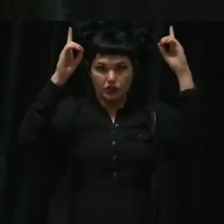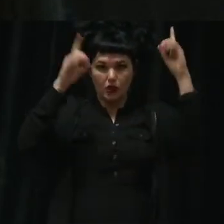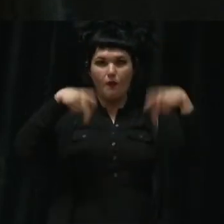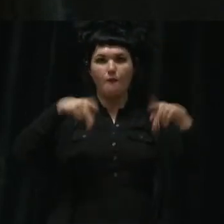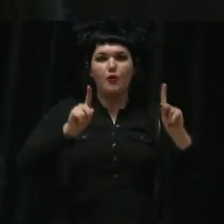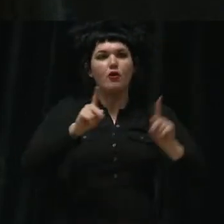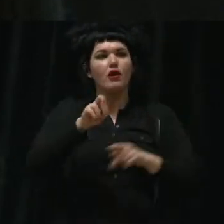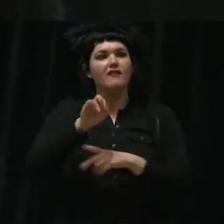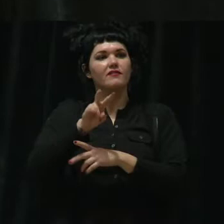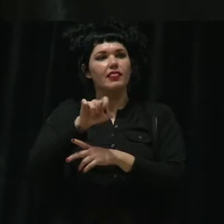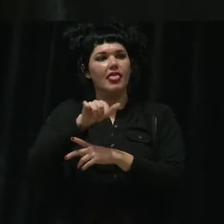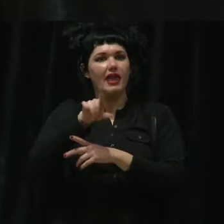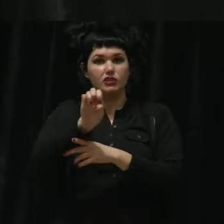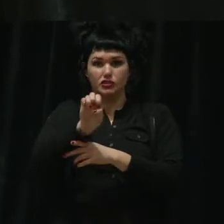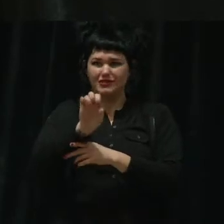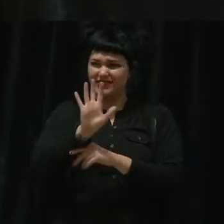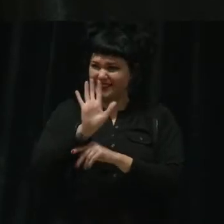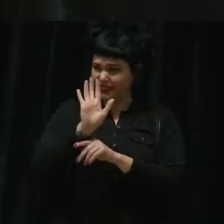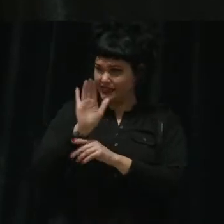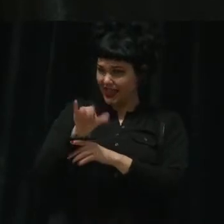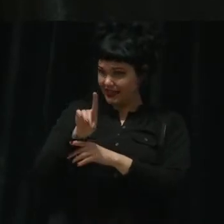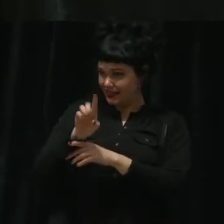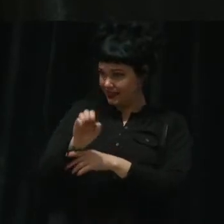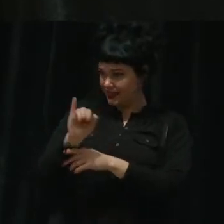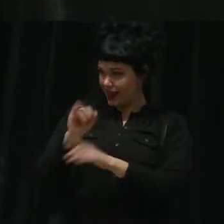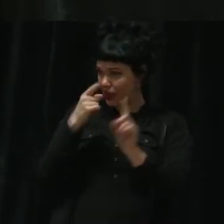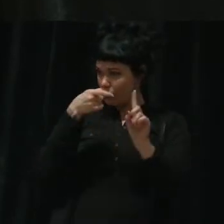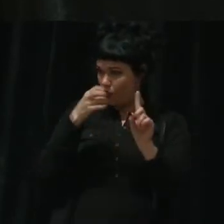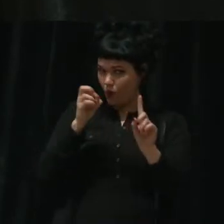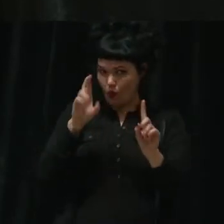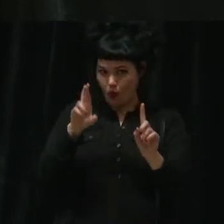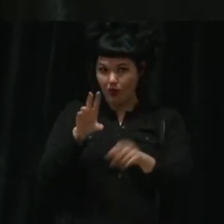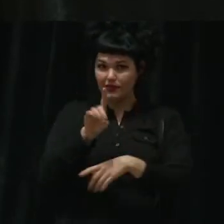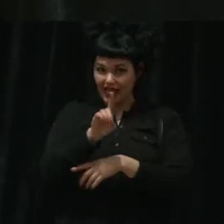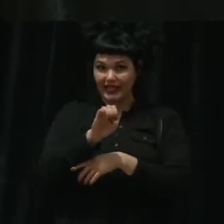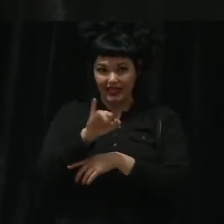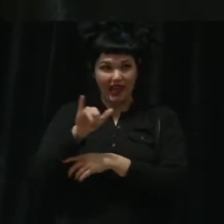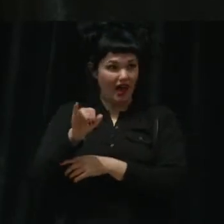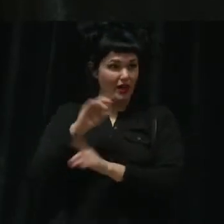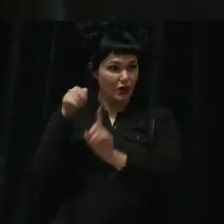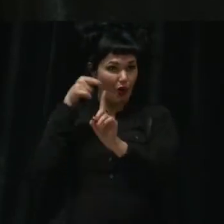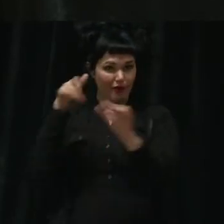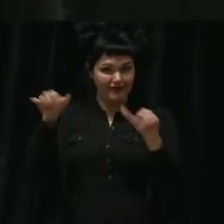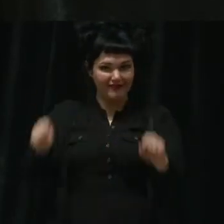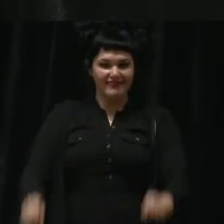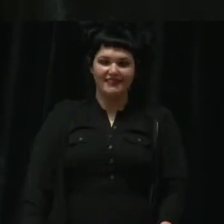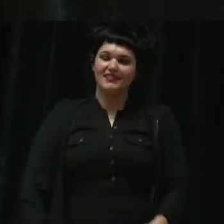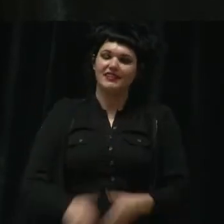Now, is that a DEI goal or is that a DEI goal?